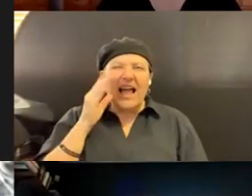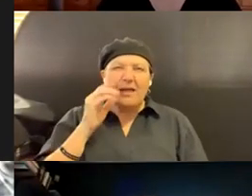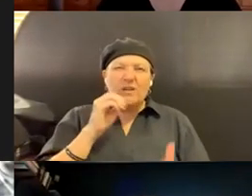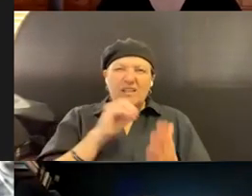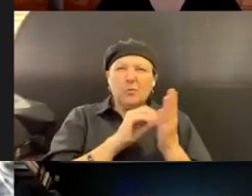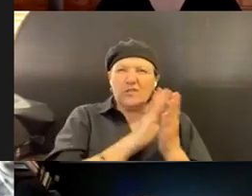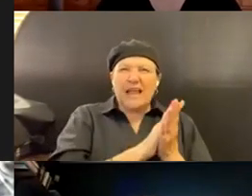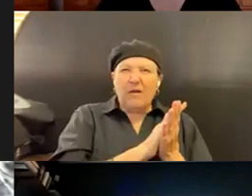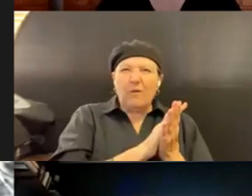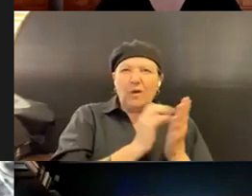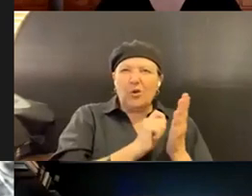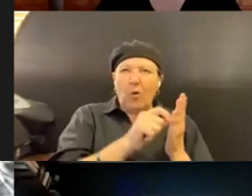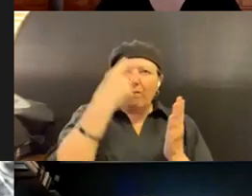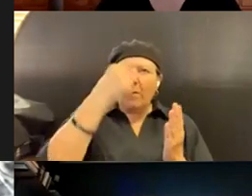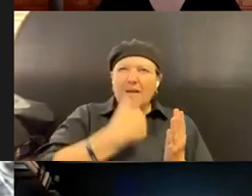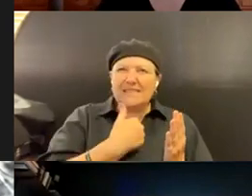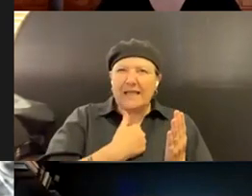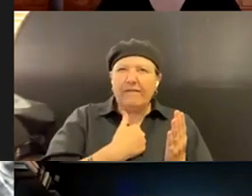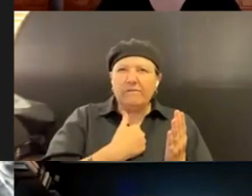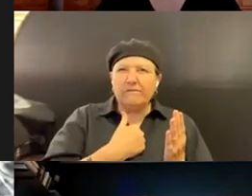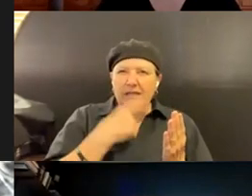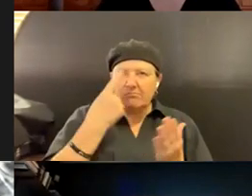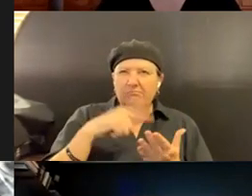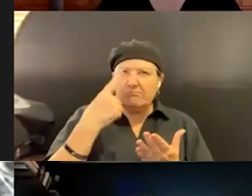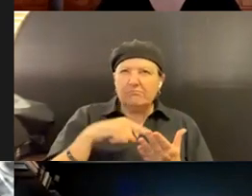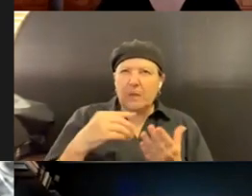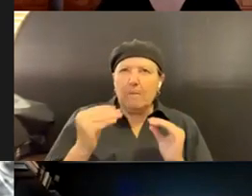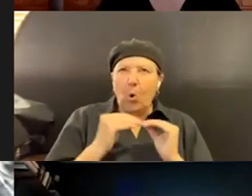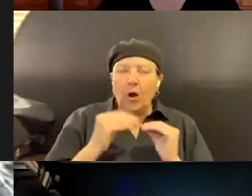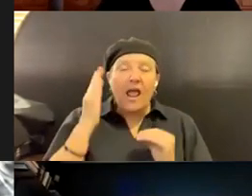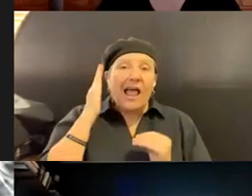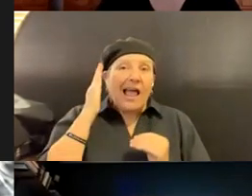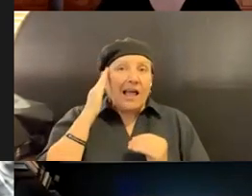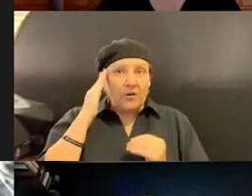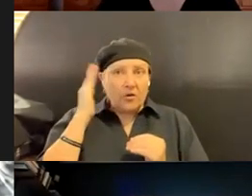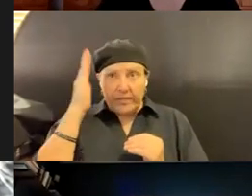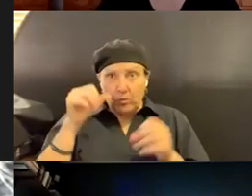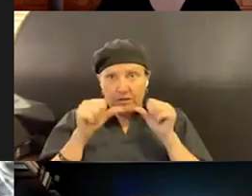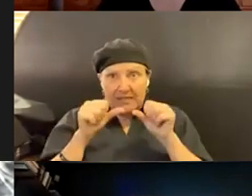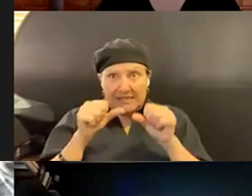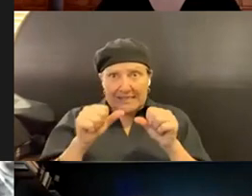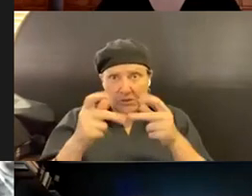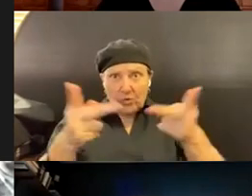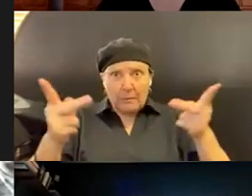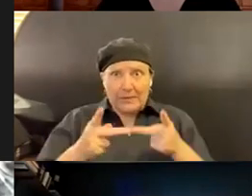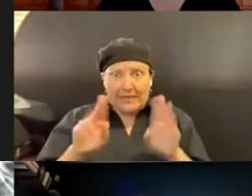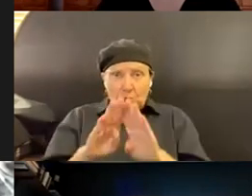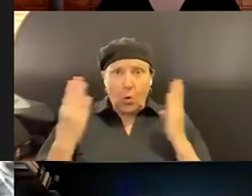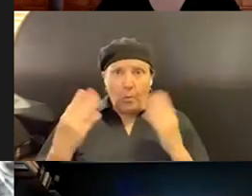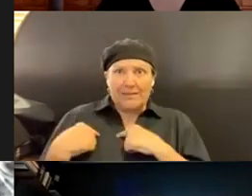see how that's going to look. I know that they're going to still maintain the sites that they've had open since they opened up